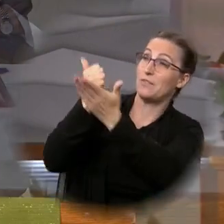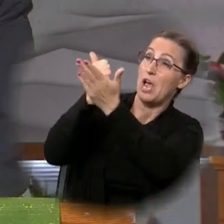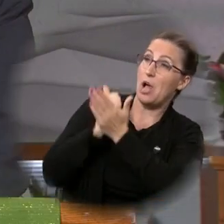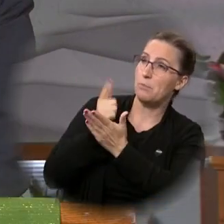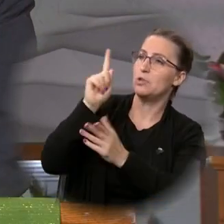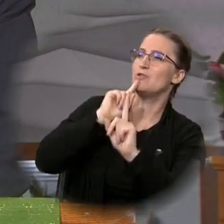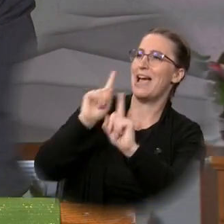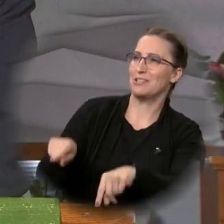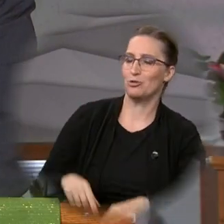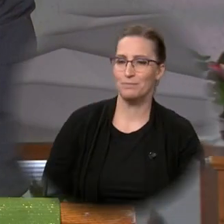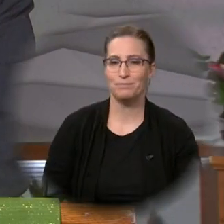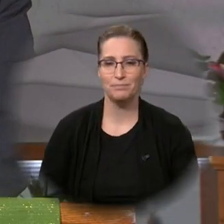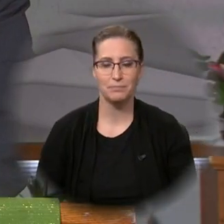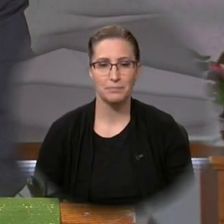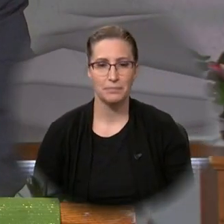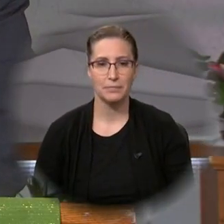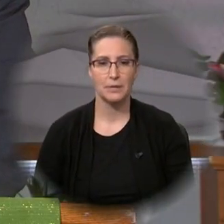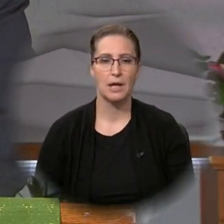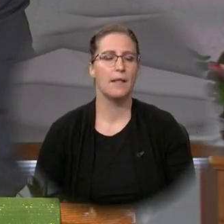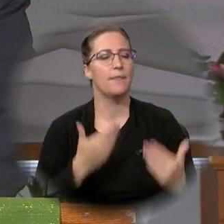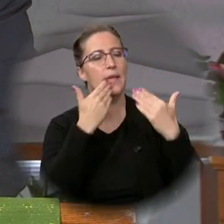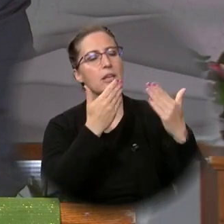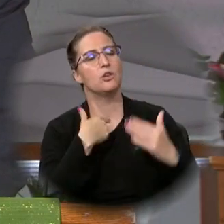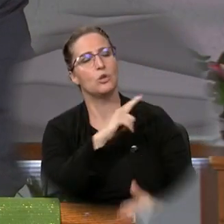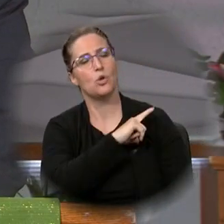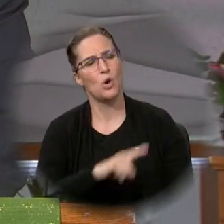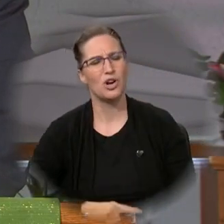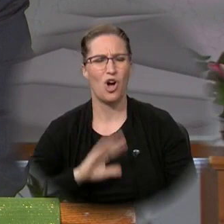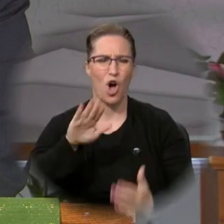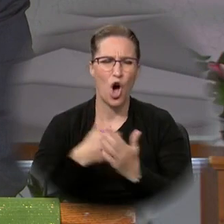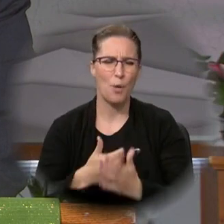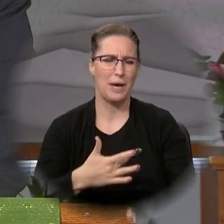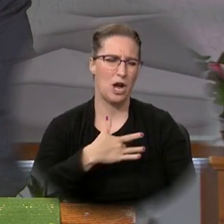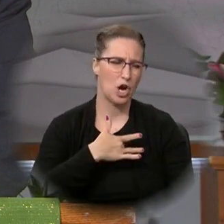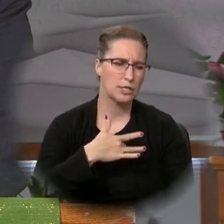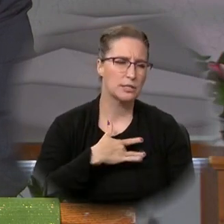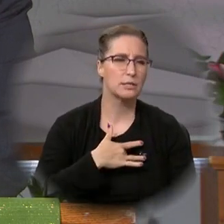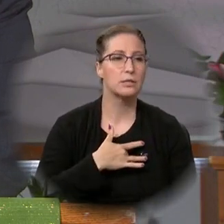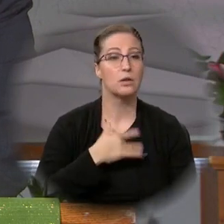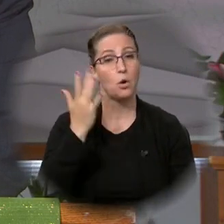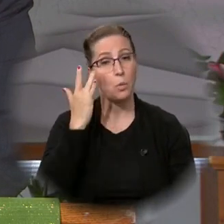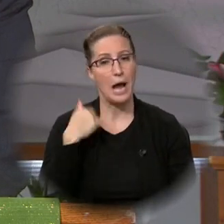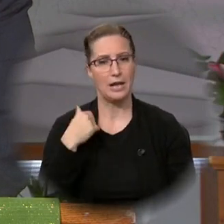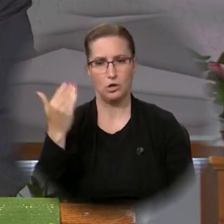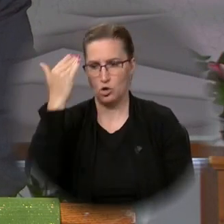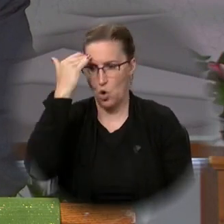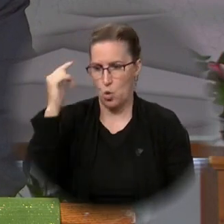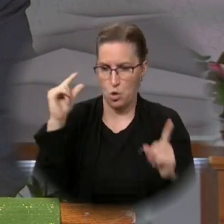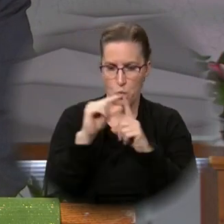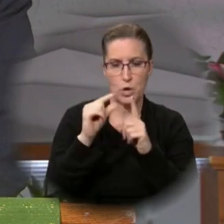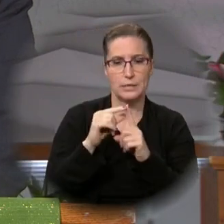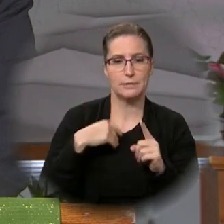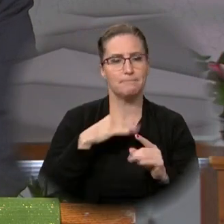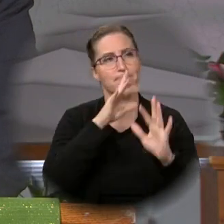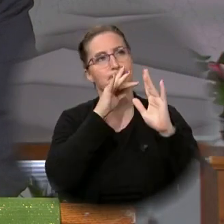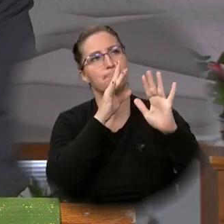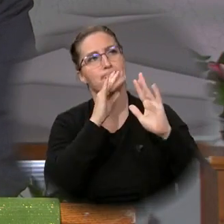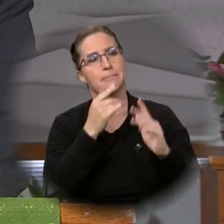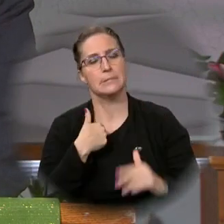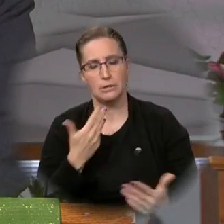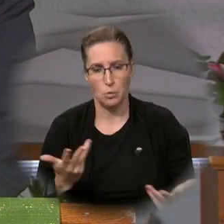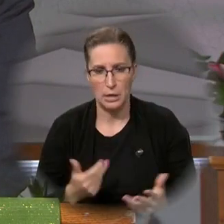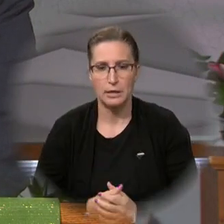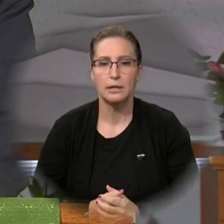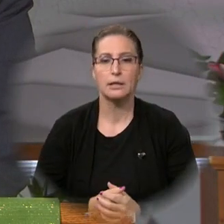me. I will give thanks to you, O Lord, with all my heart, for you have heard the words of my mouth. In